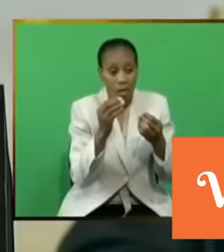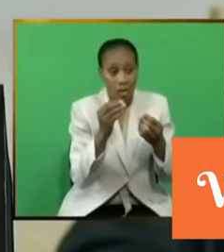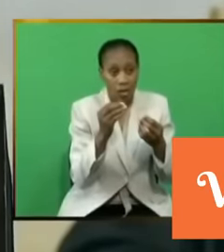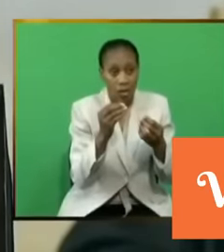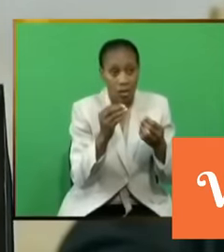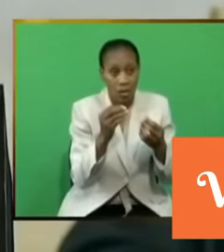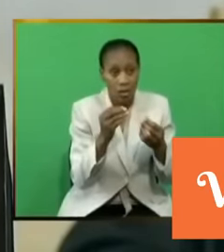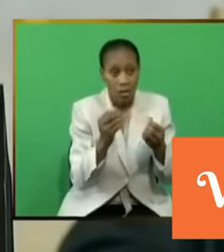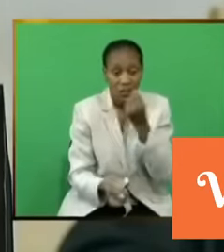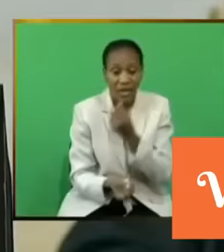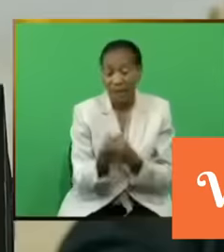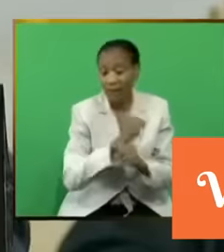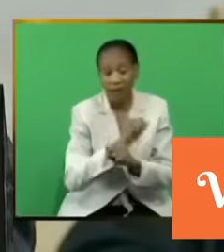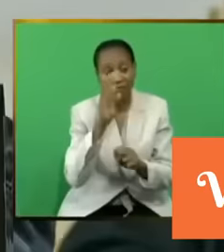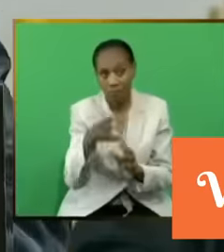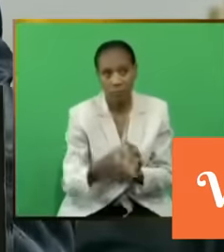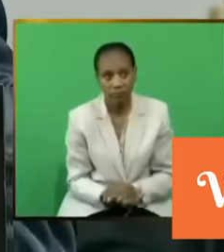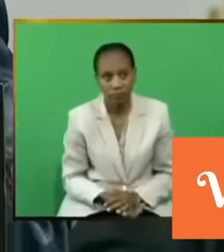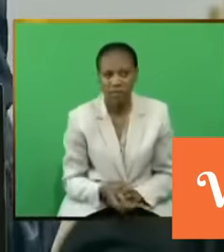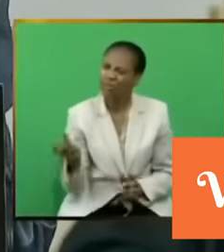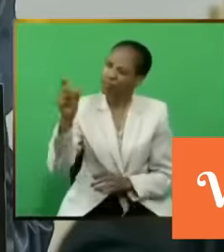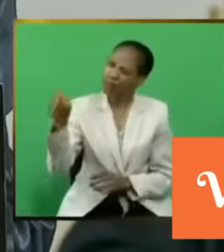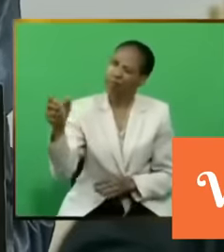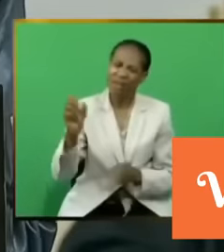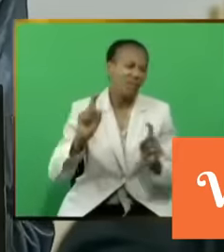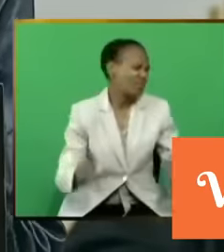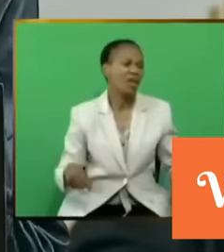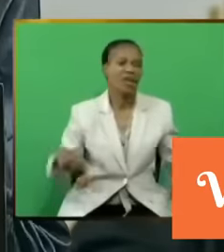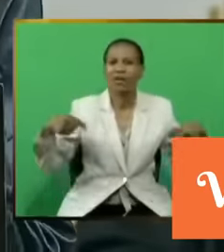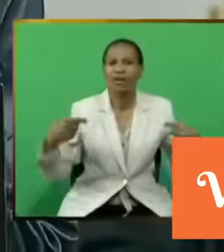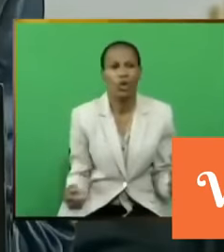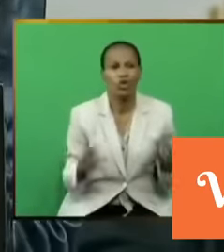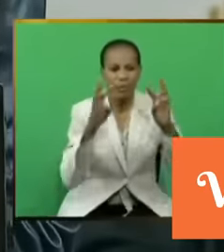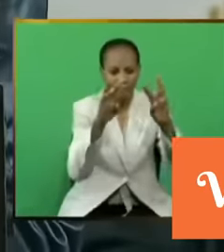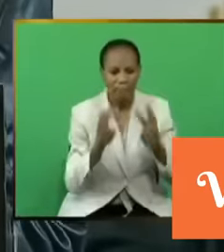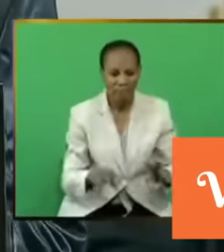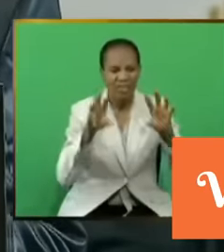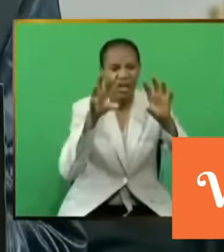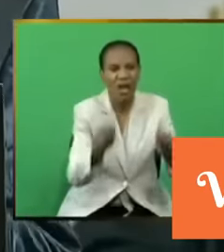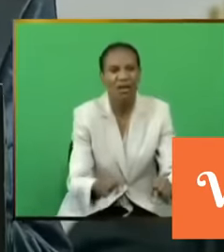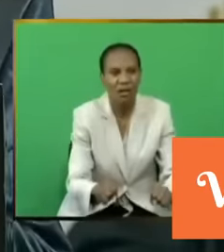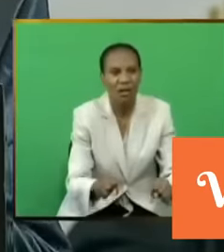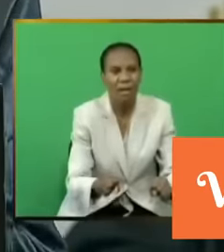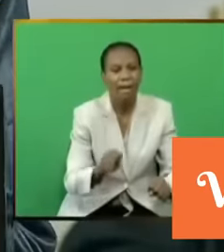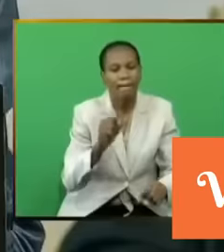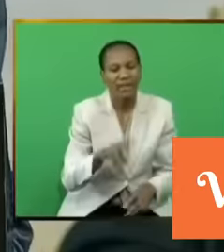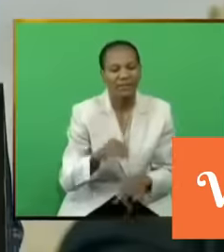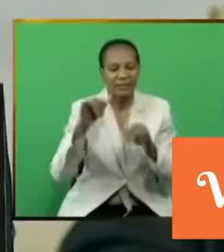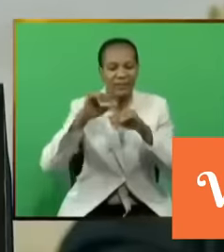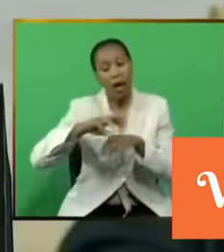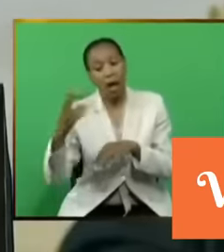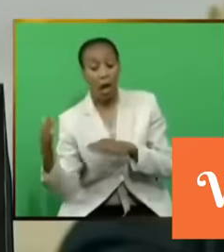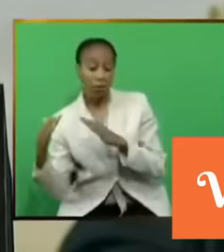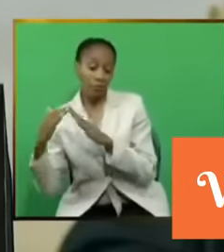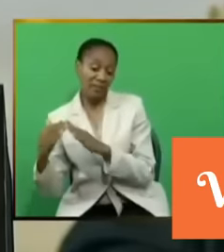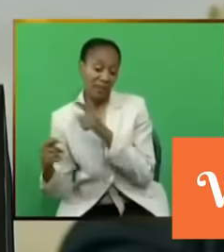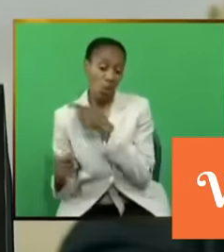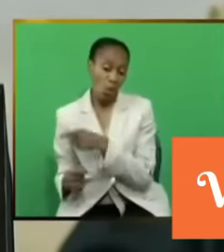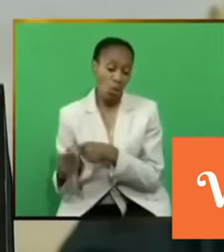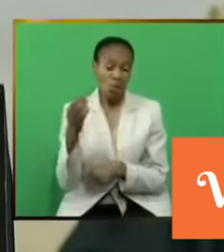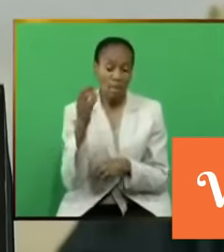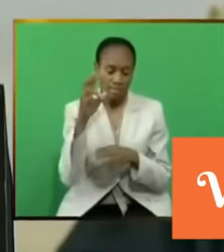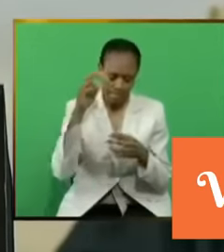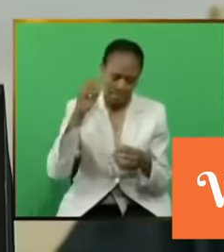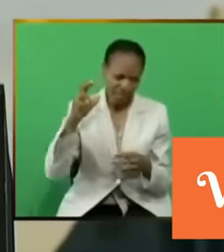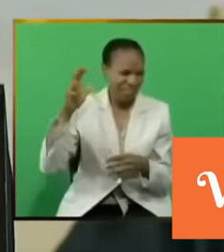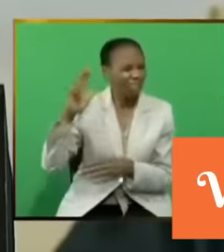if it is not possible to live in peace next to a neighbor who has vowed to remove